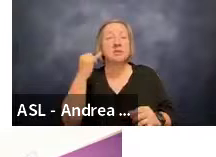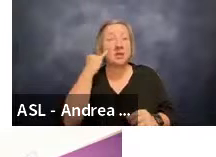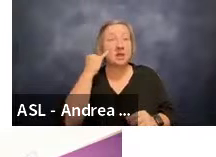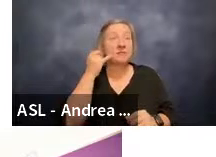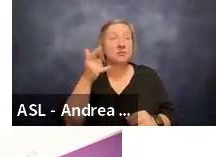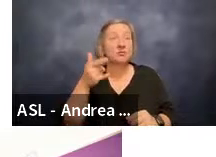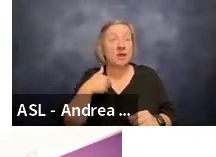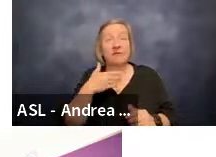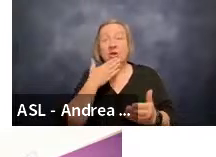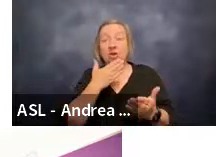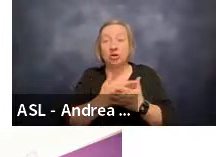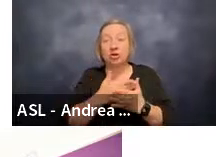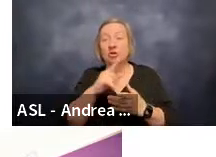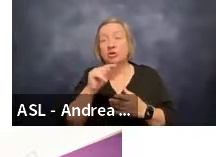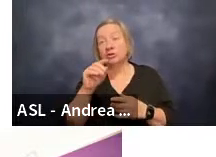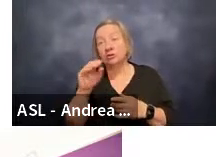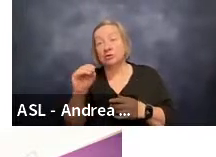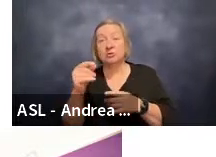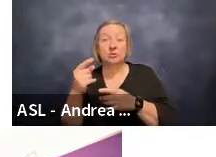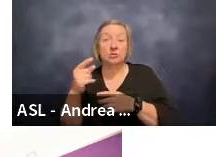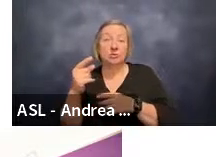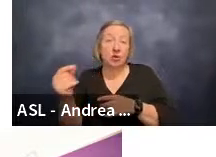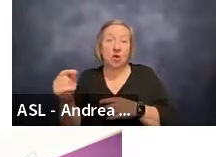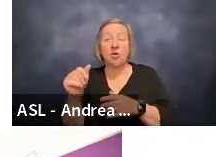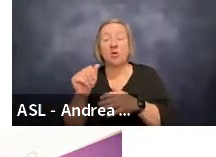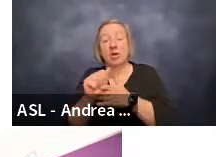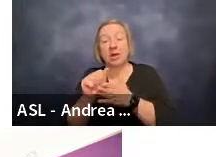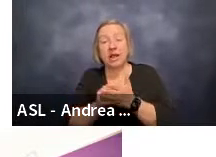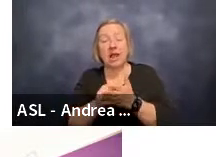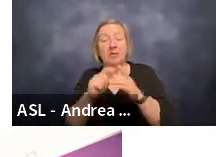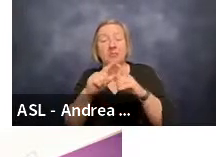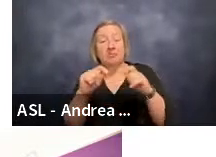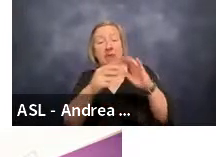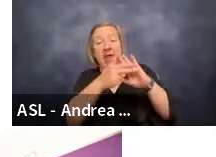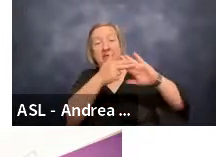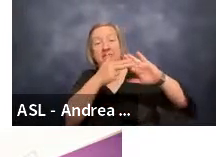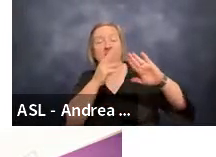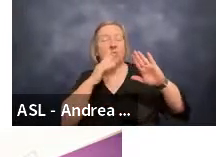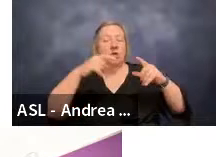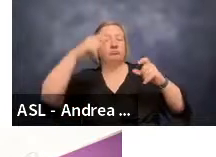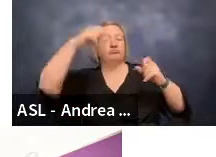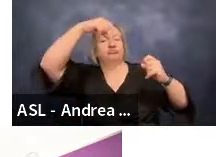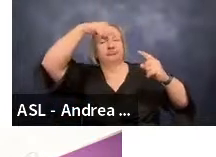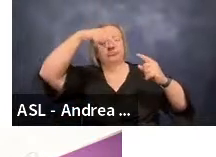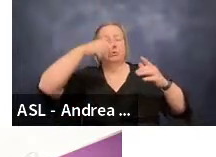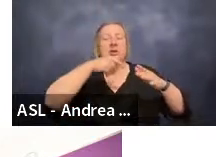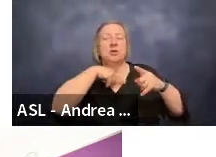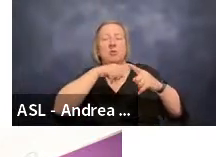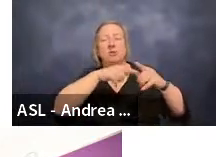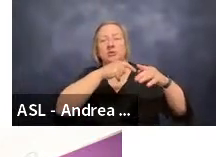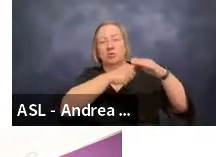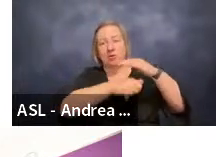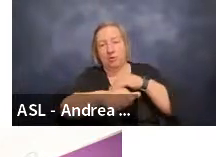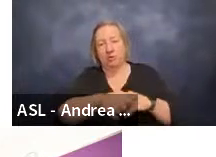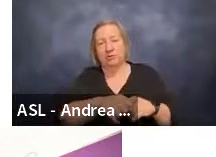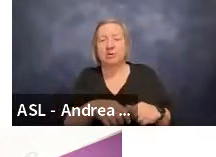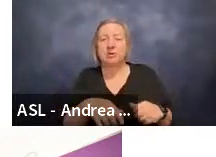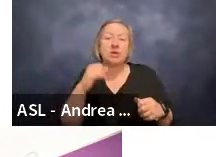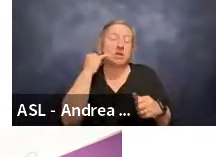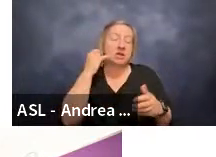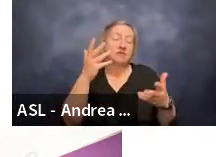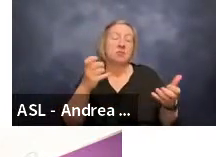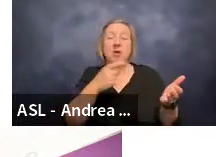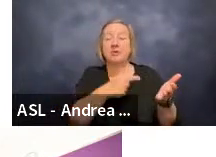to go account and a pass, it'll read that pass as you go underneath the reader. For those that wish to just pay